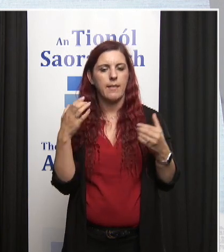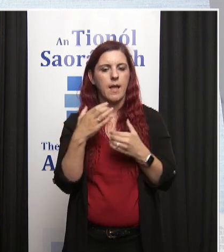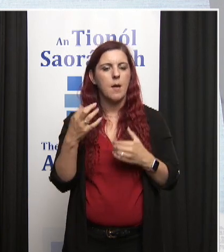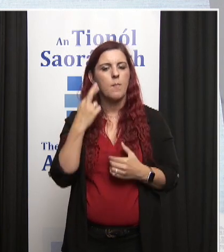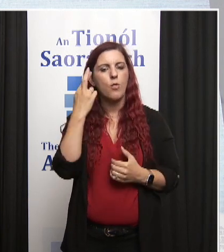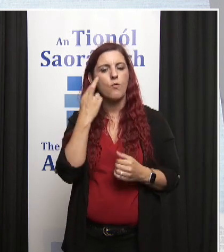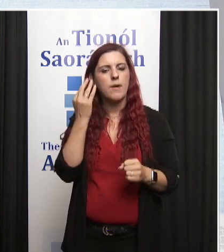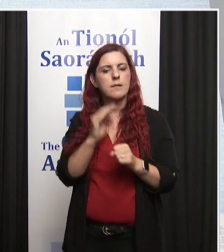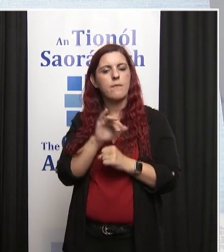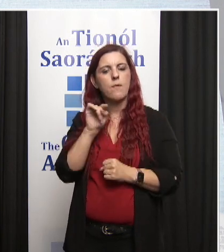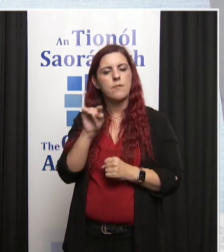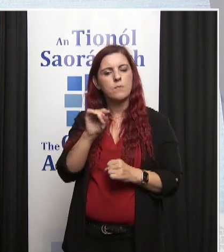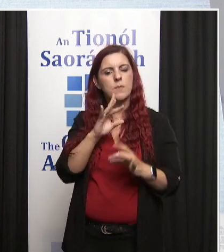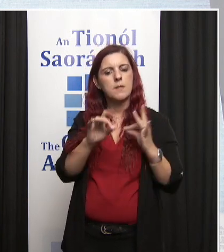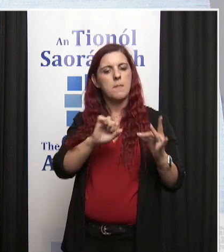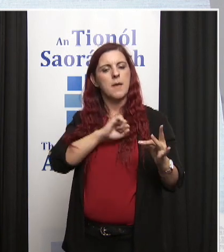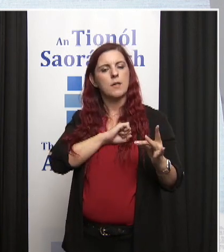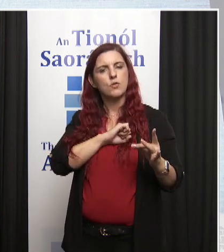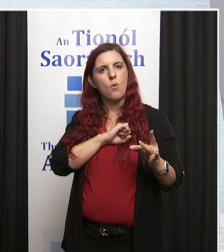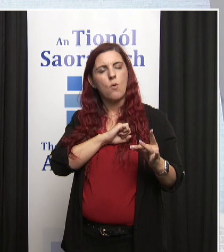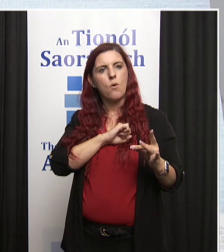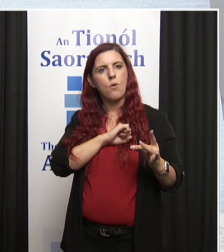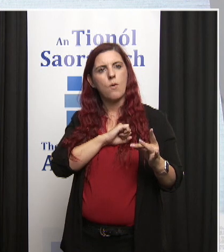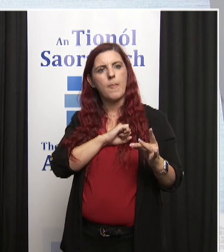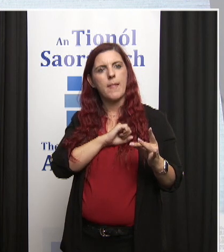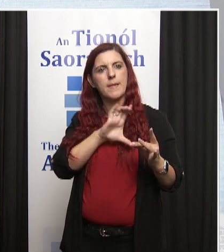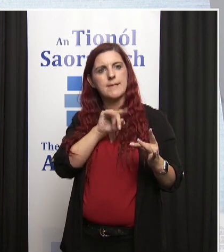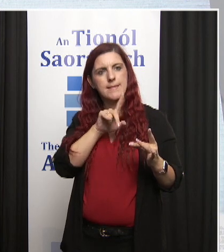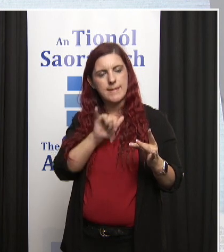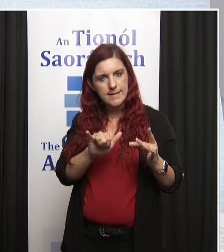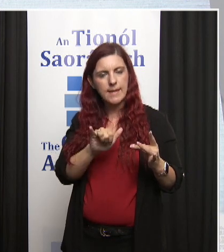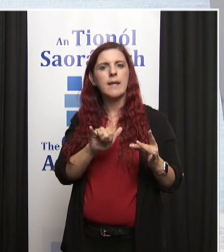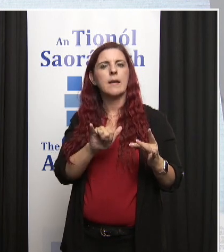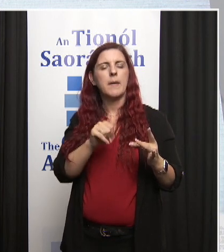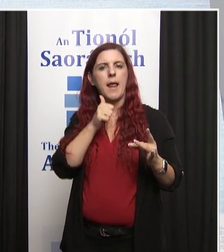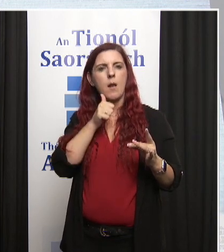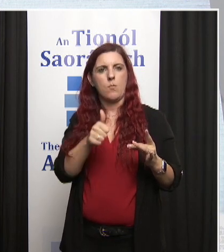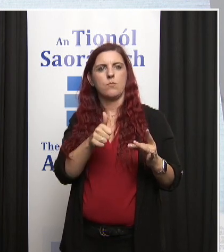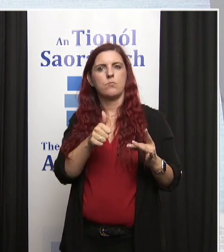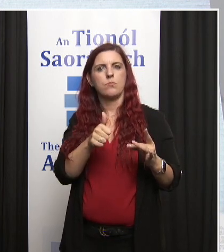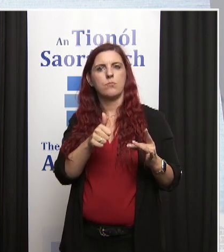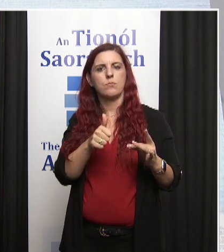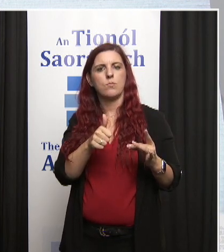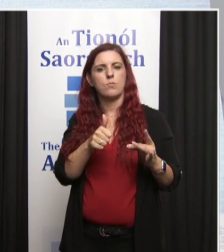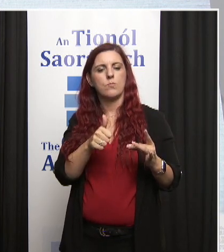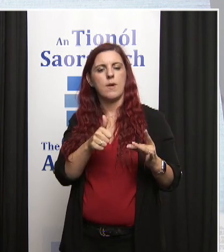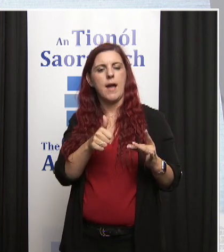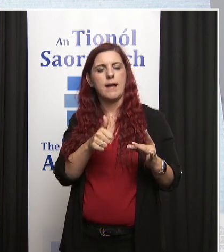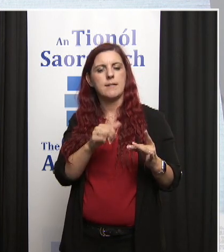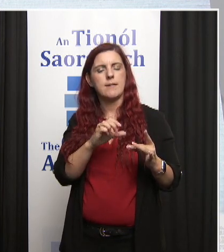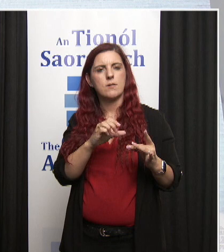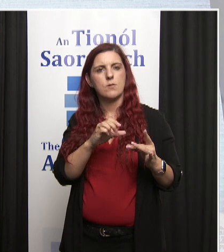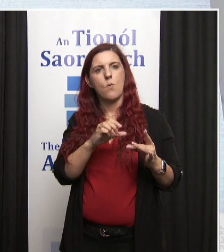this was to ensure that the city is being facilitated at a city approach, and to ensure